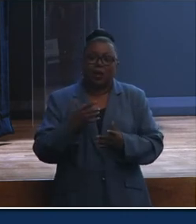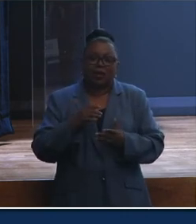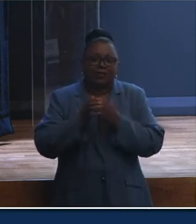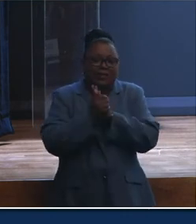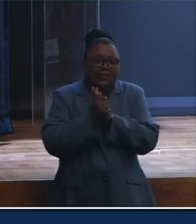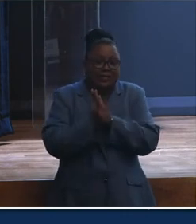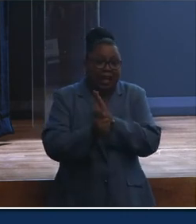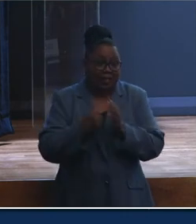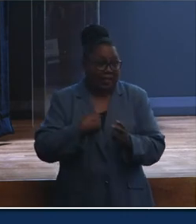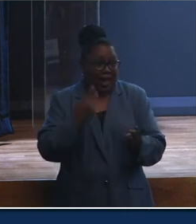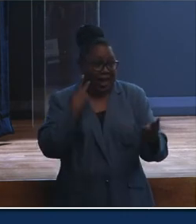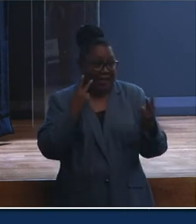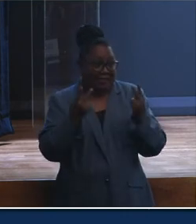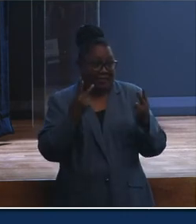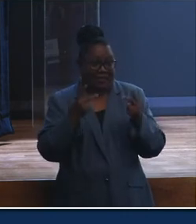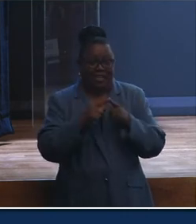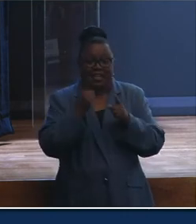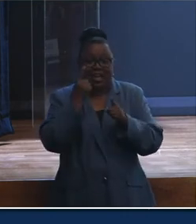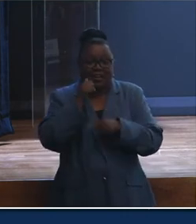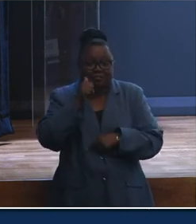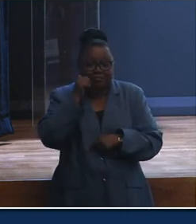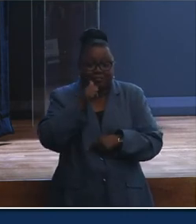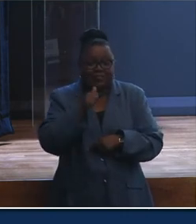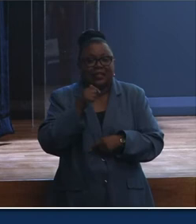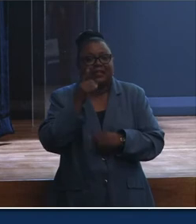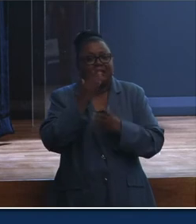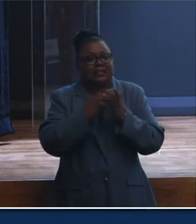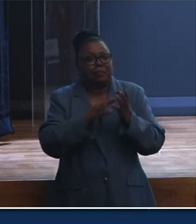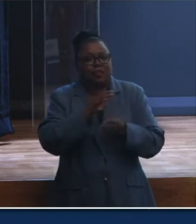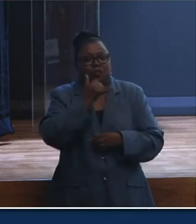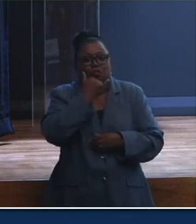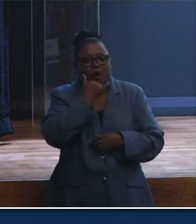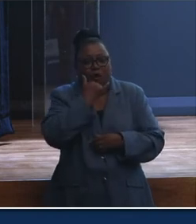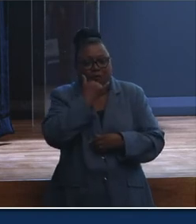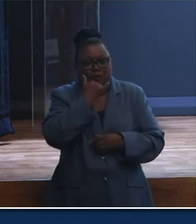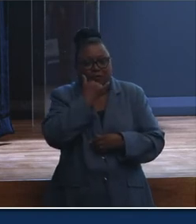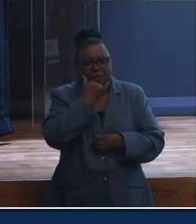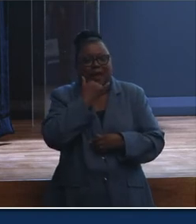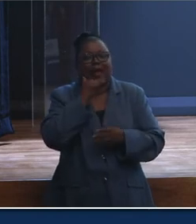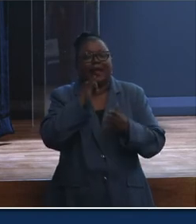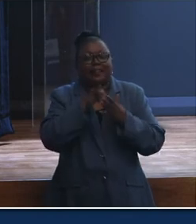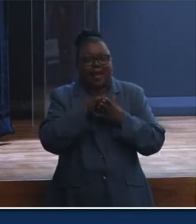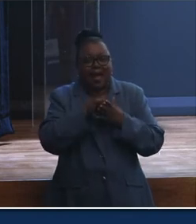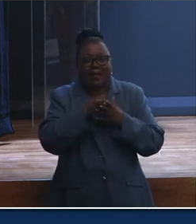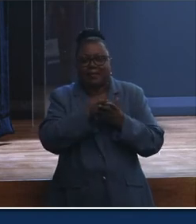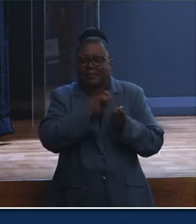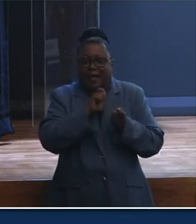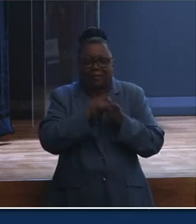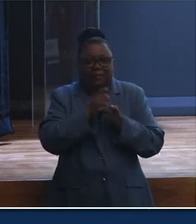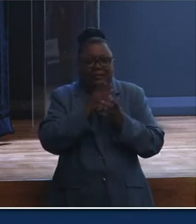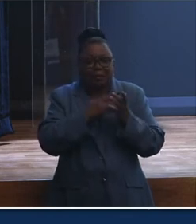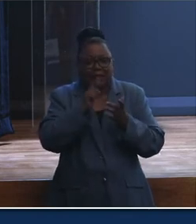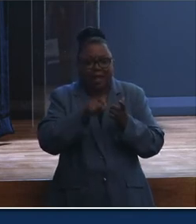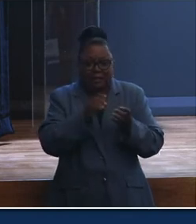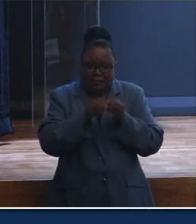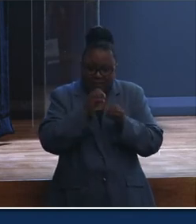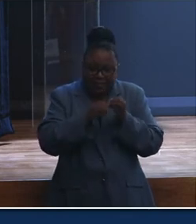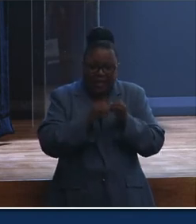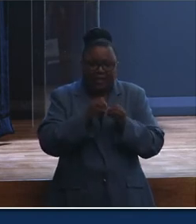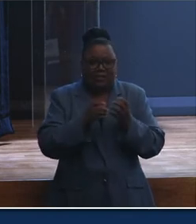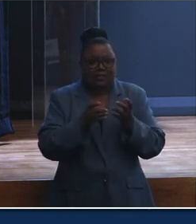talent that I see on a regular basis, something's wrong. And that is absolutely something that's gotta be